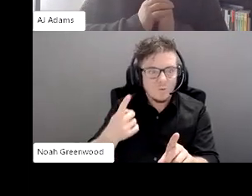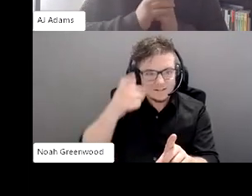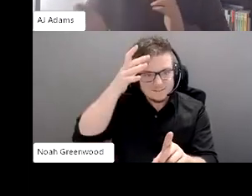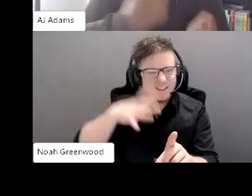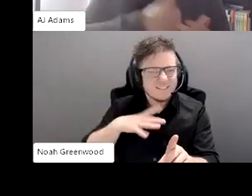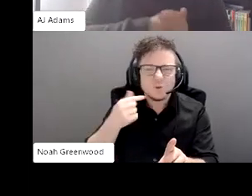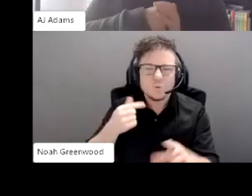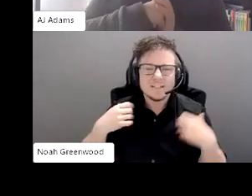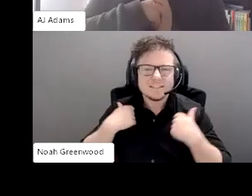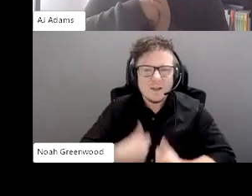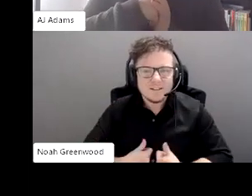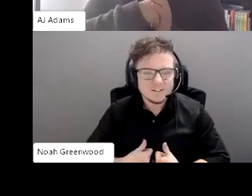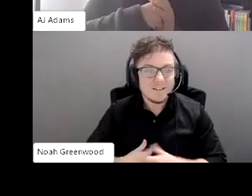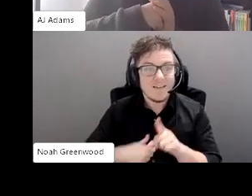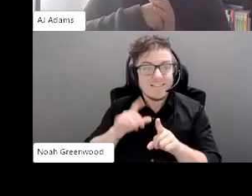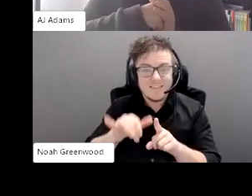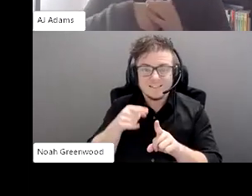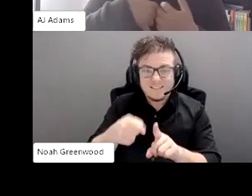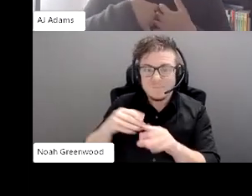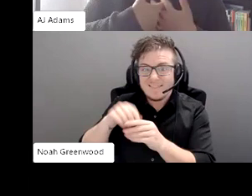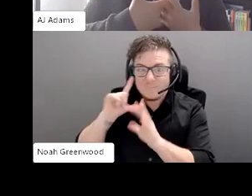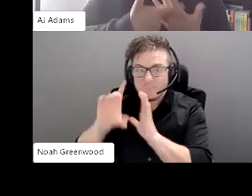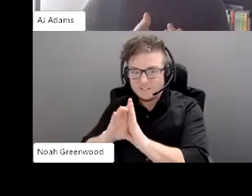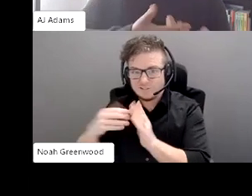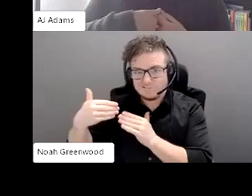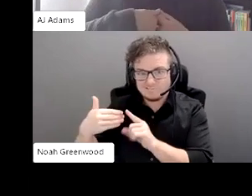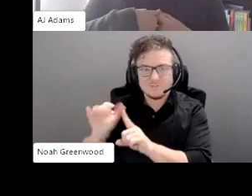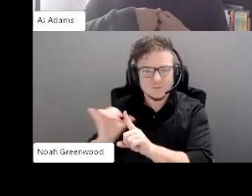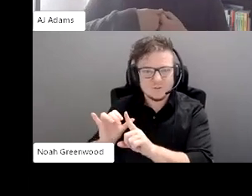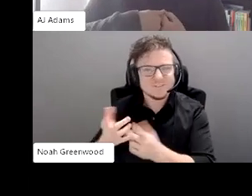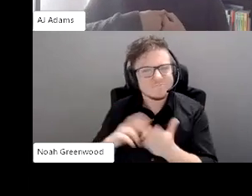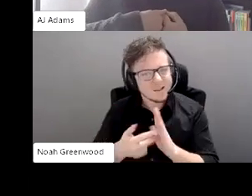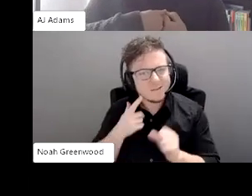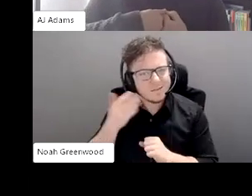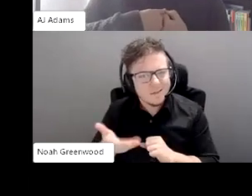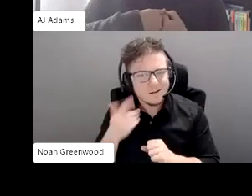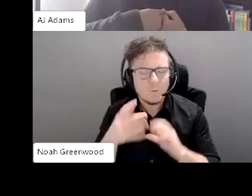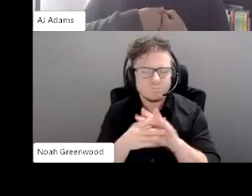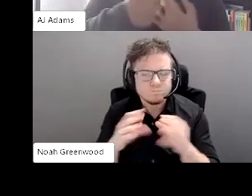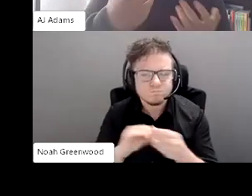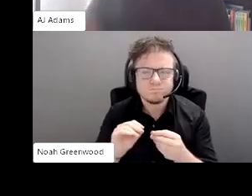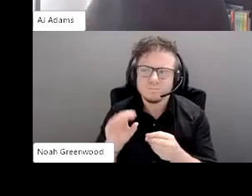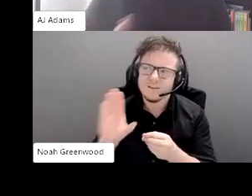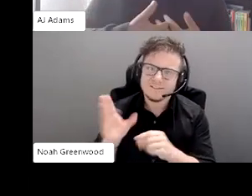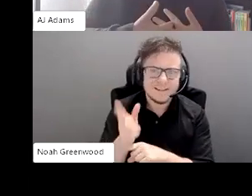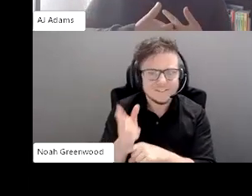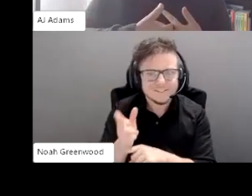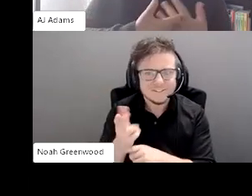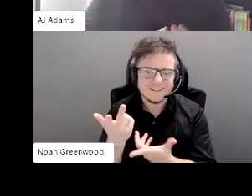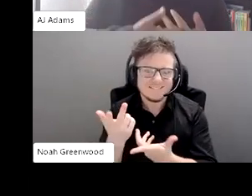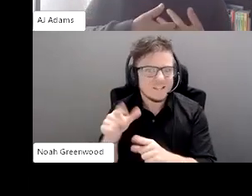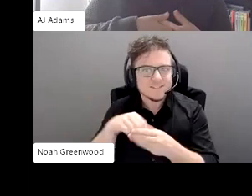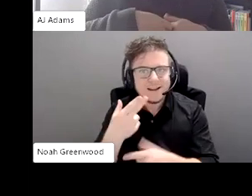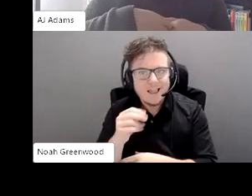greenish coat. That's actually him in the photo as well. Being able to be present and talk about his story of being at Hanlon's Point